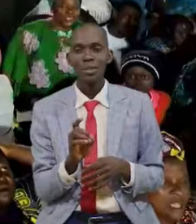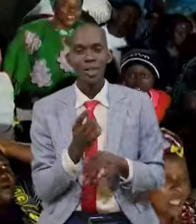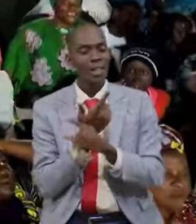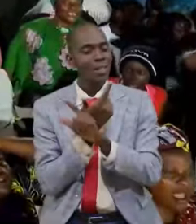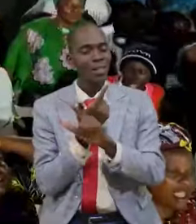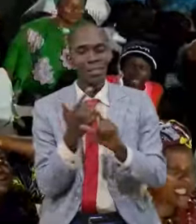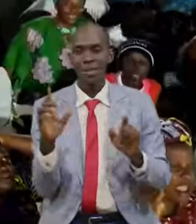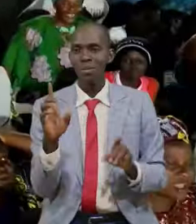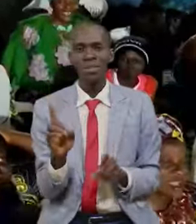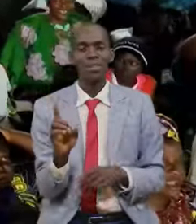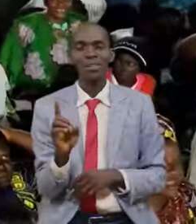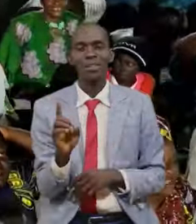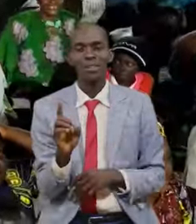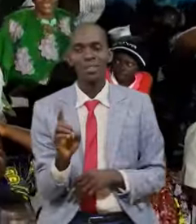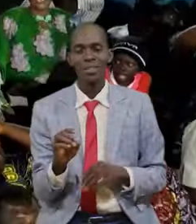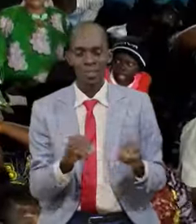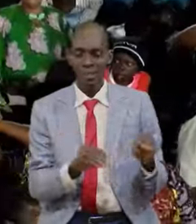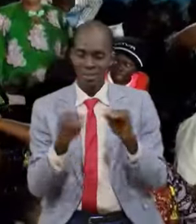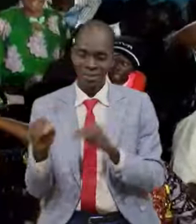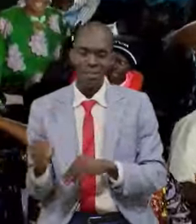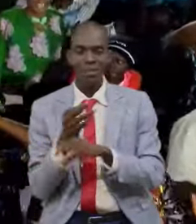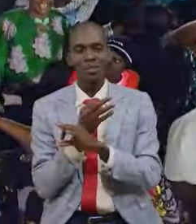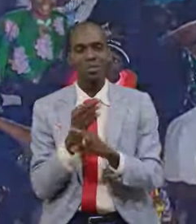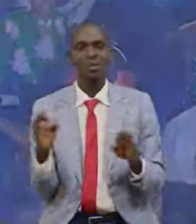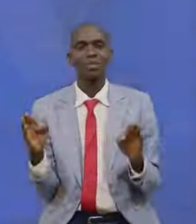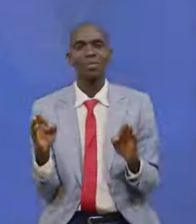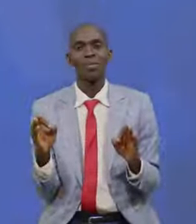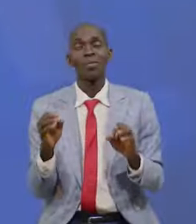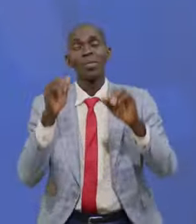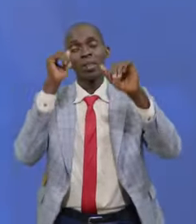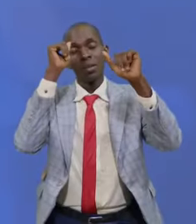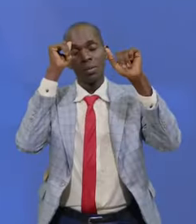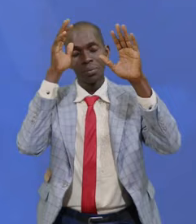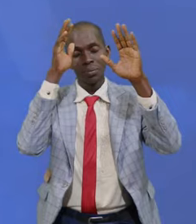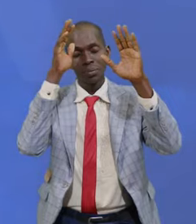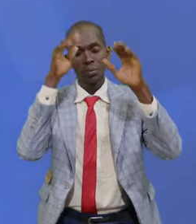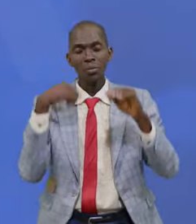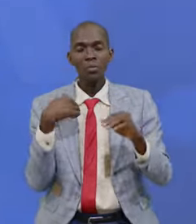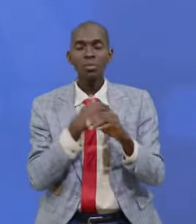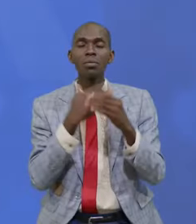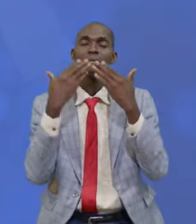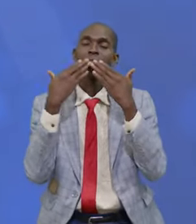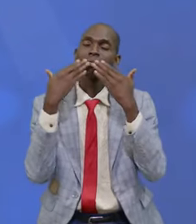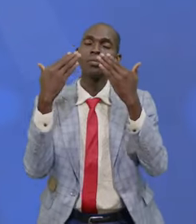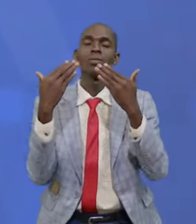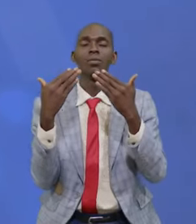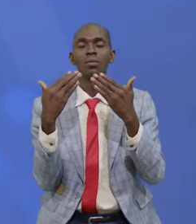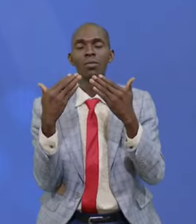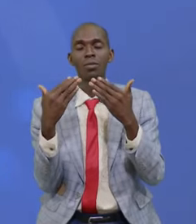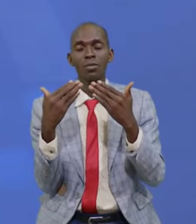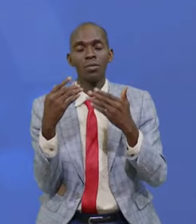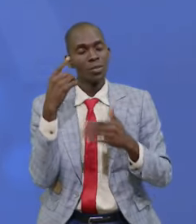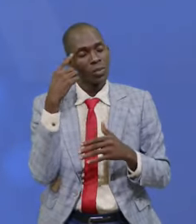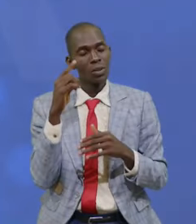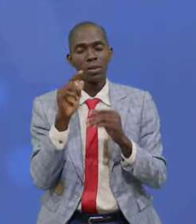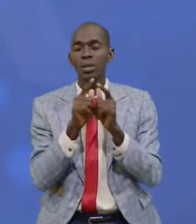Liberated. Set free. Father, well, thank you. Such a good God you